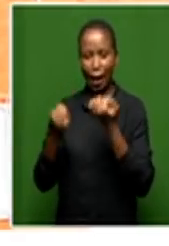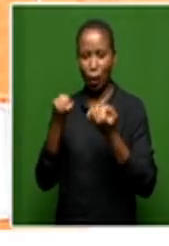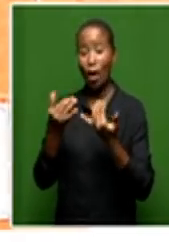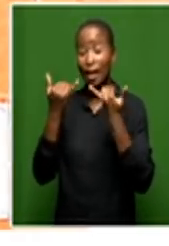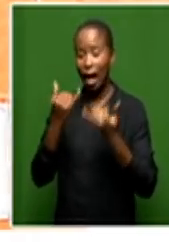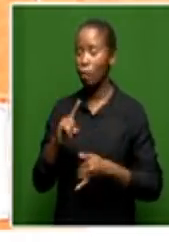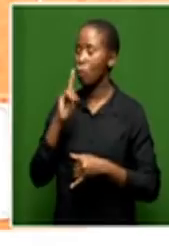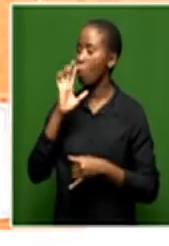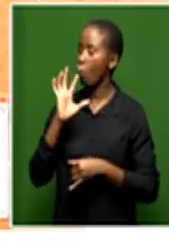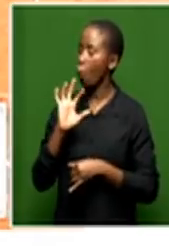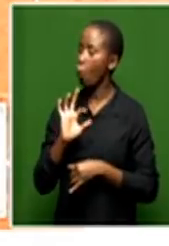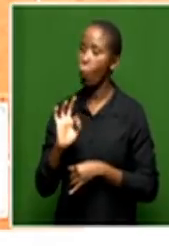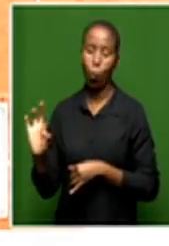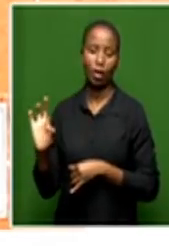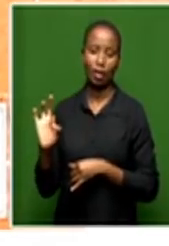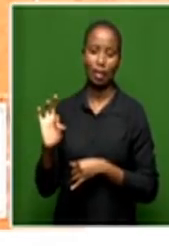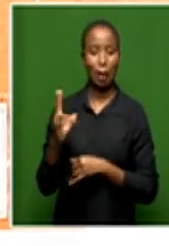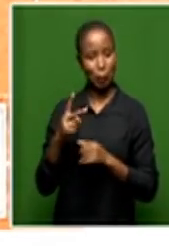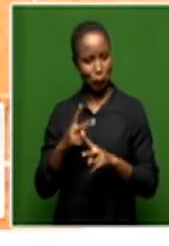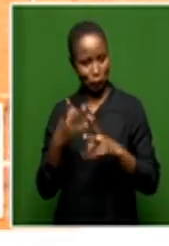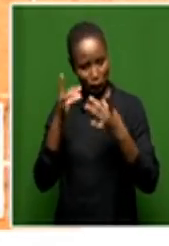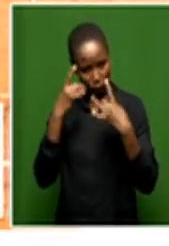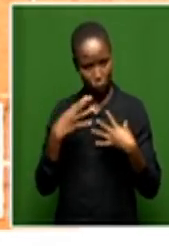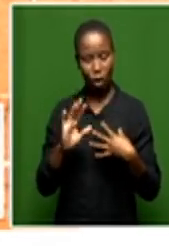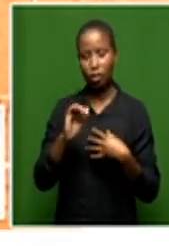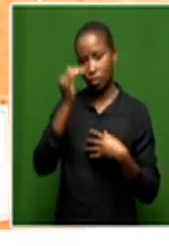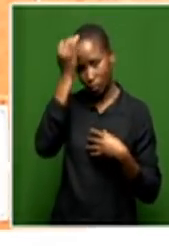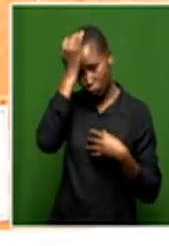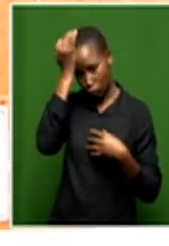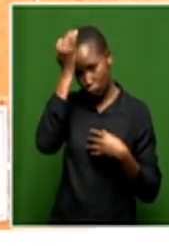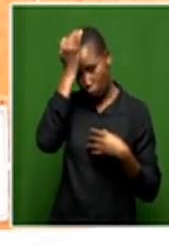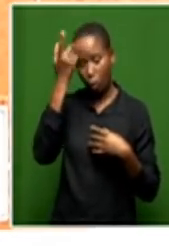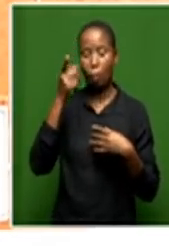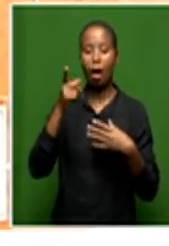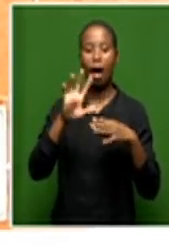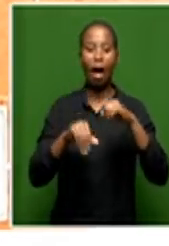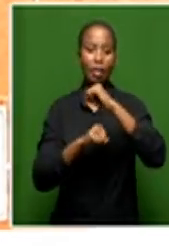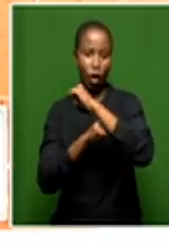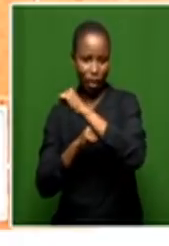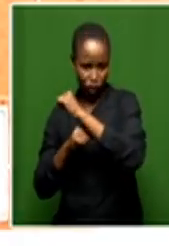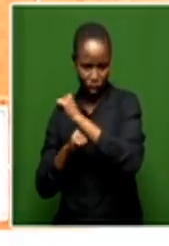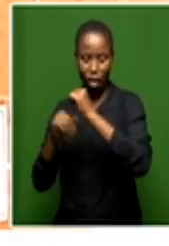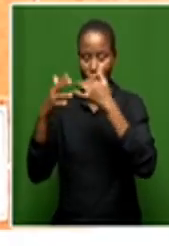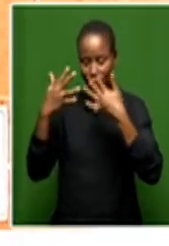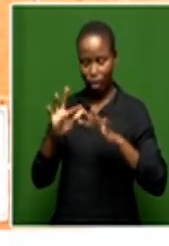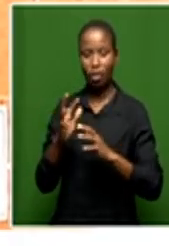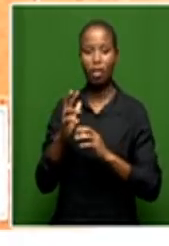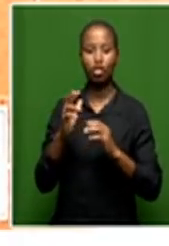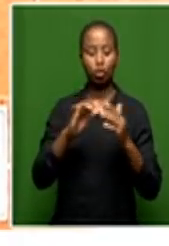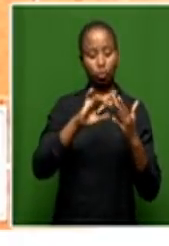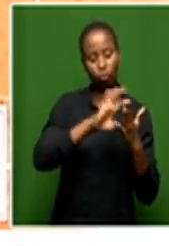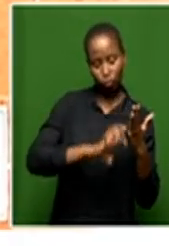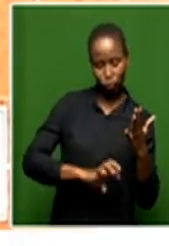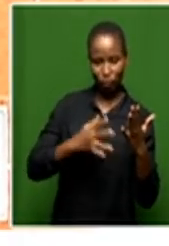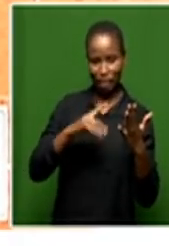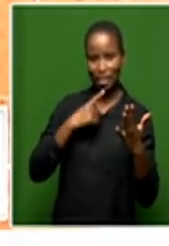quiet. I'm also told that the Jacob Zuma Foundation has issued out a statement saying that the